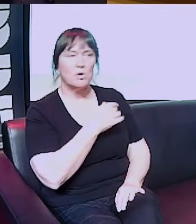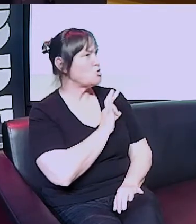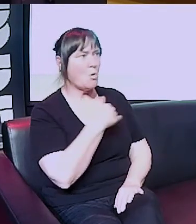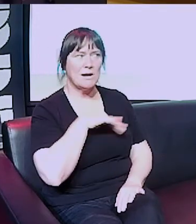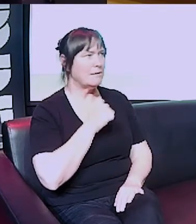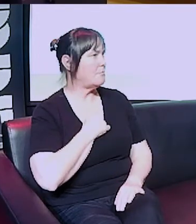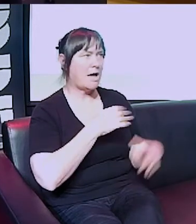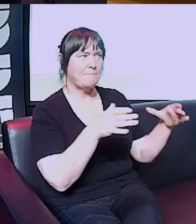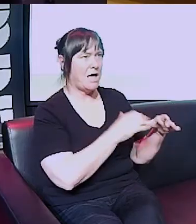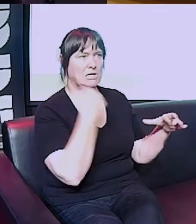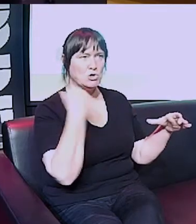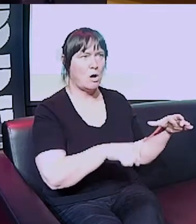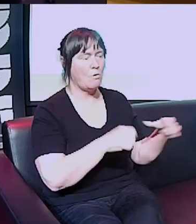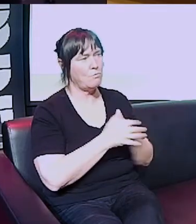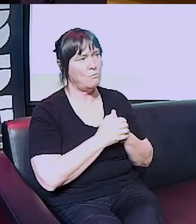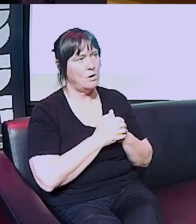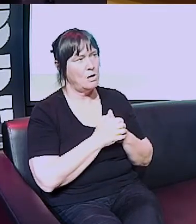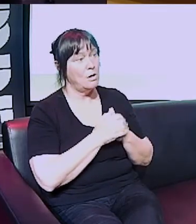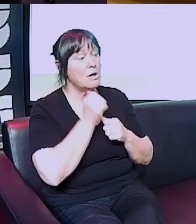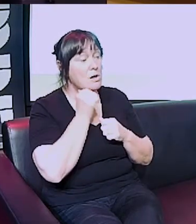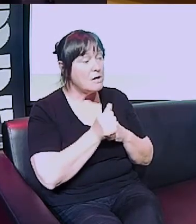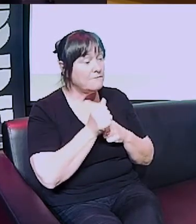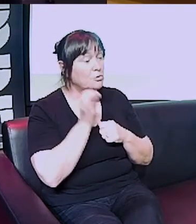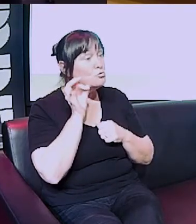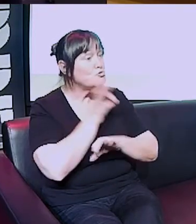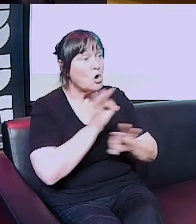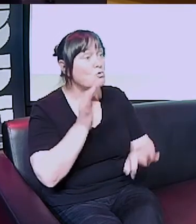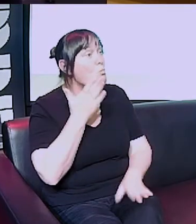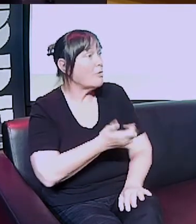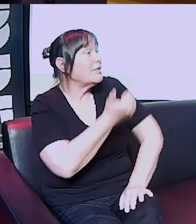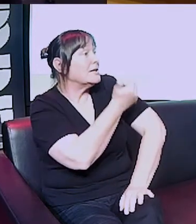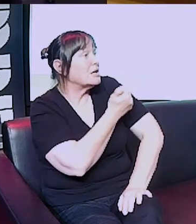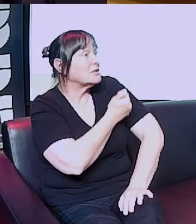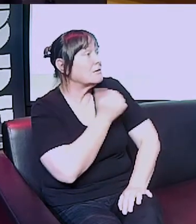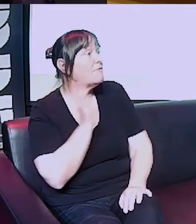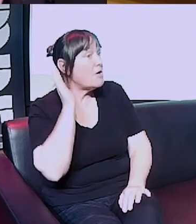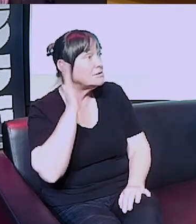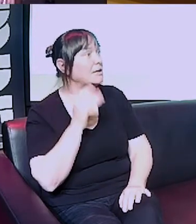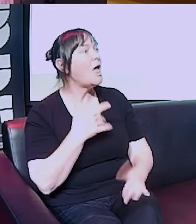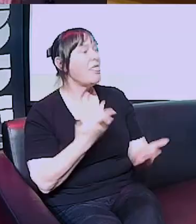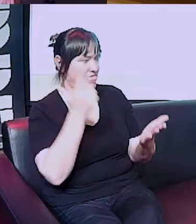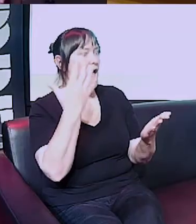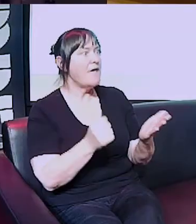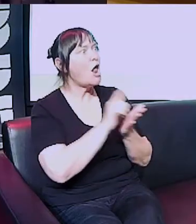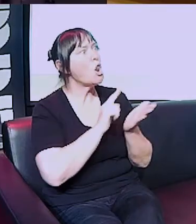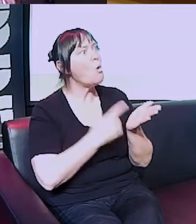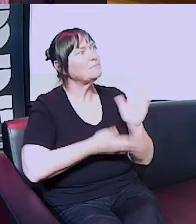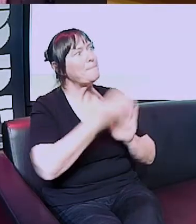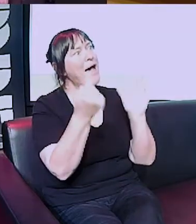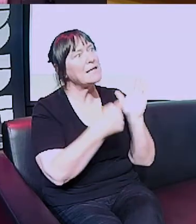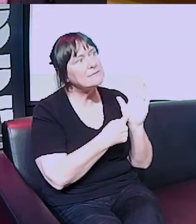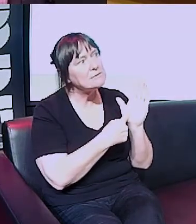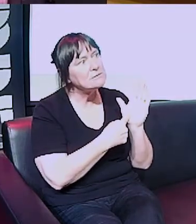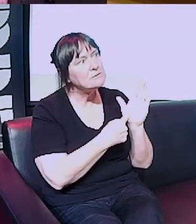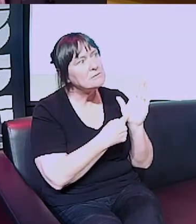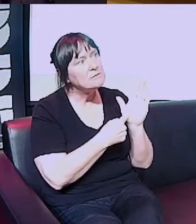party will do that. What happens then if you don't want it voluntarily? The law has been passed, the Bill of Rights